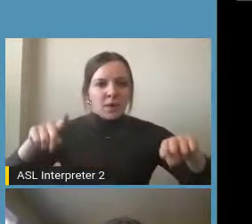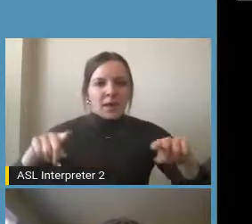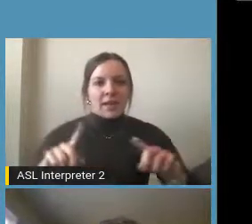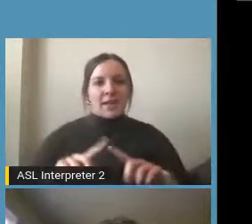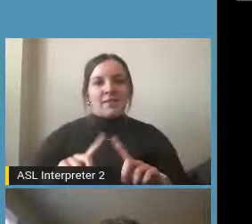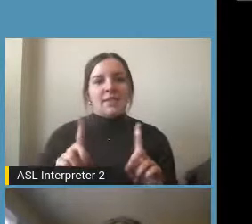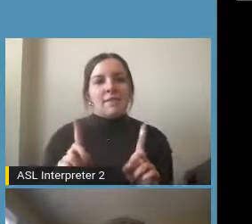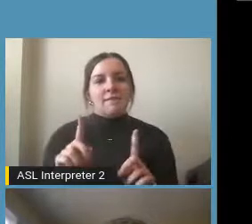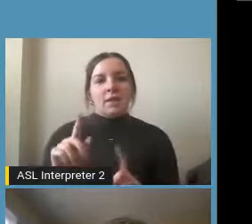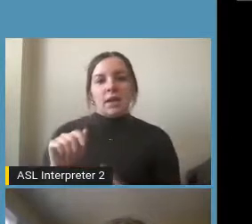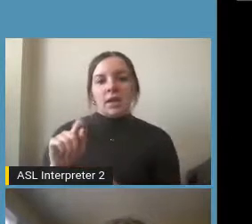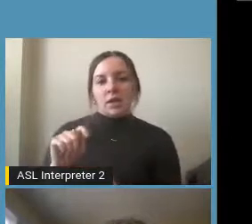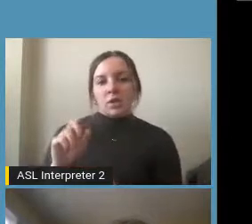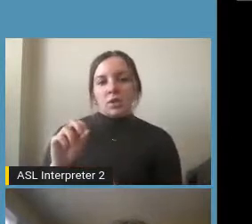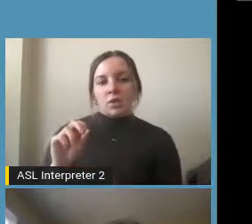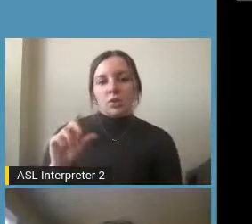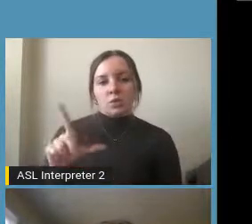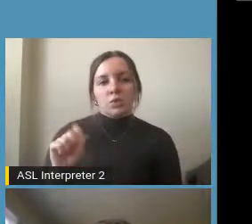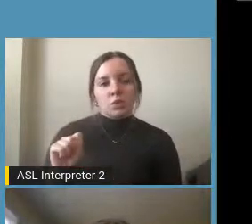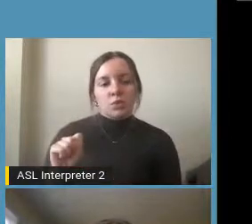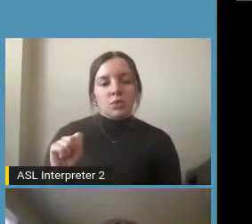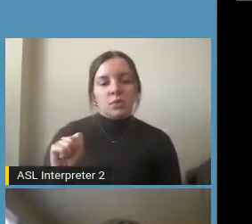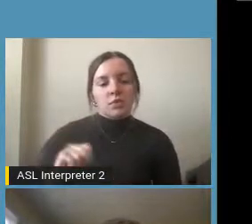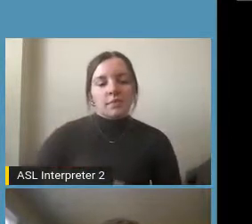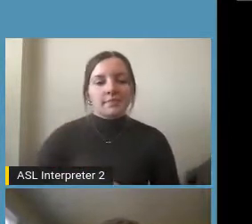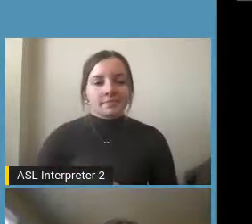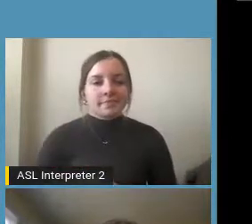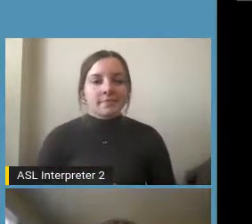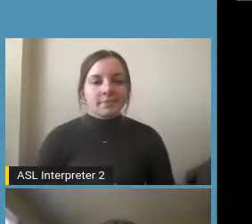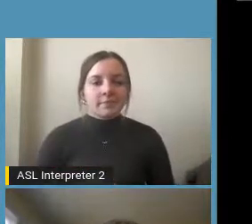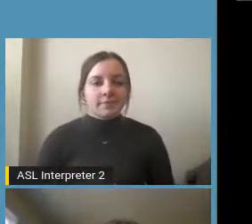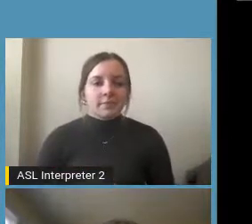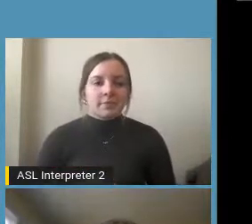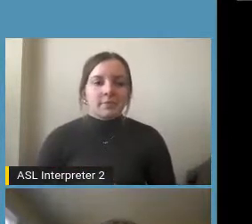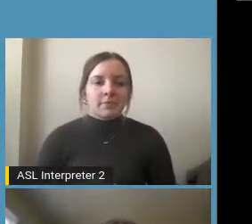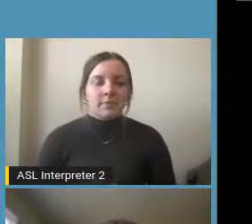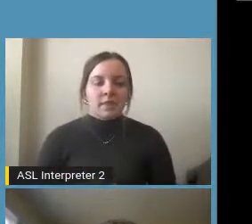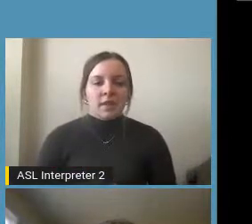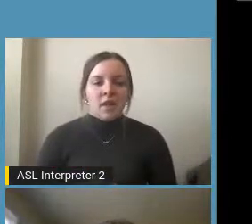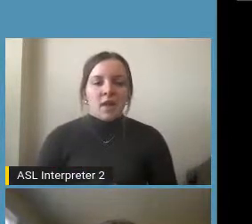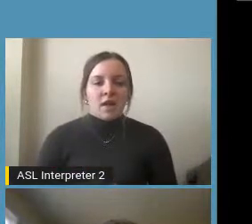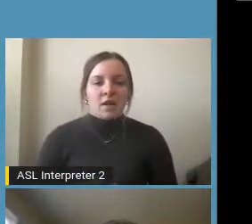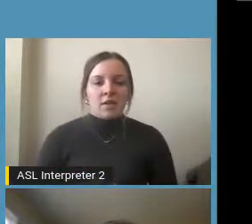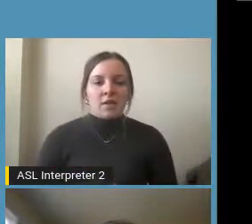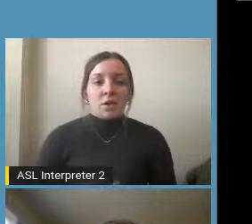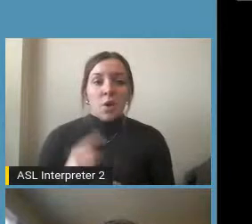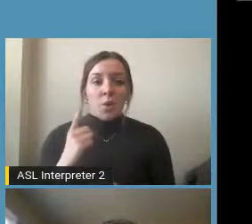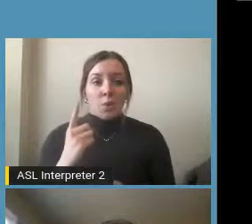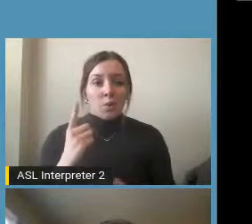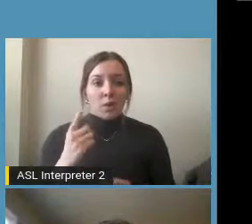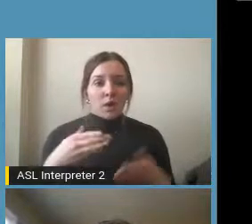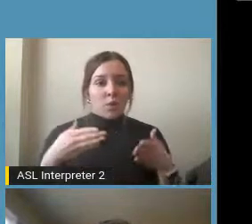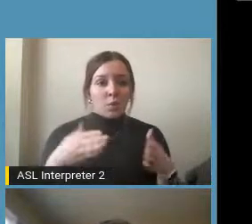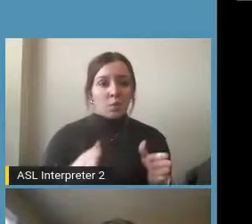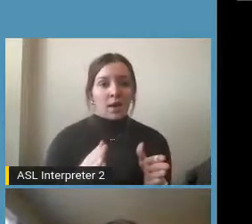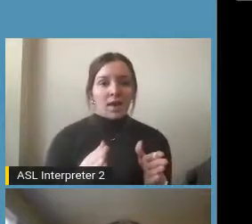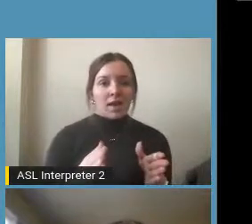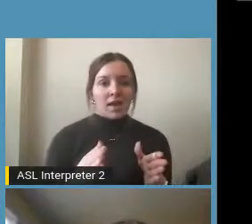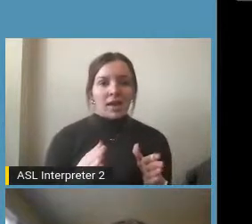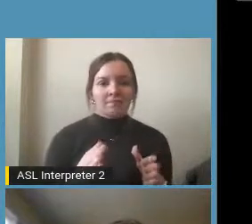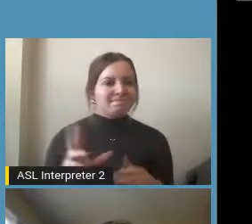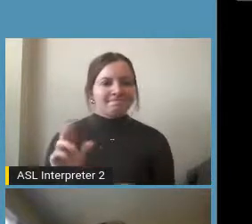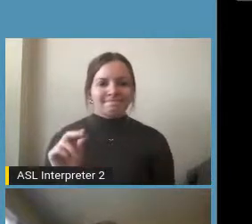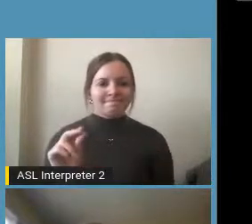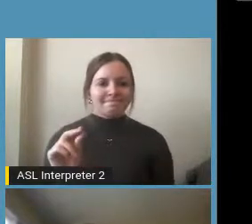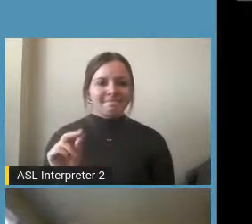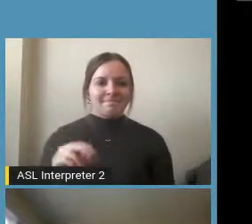over the place, all different kinds for different industries, and we use them all. No single approach or tool can do everything. It's all getting better.